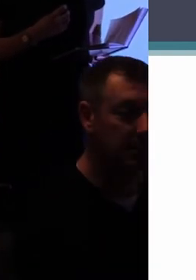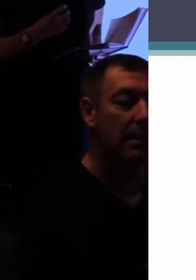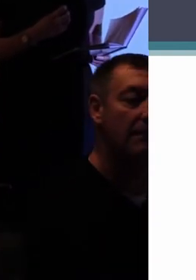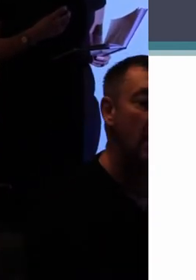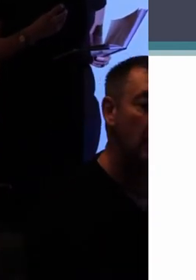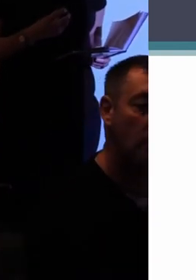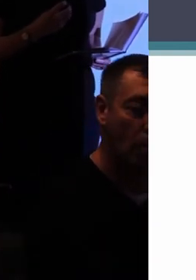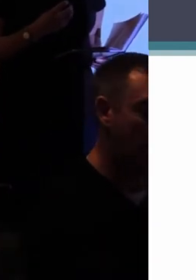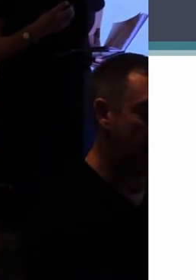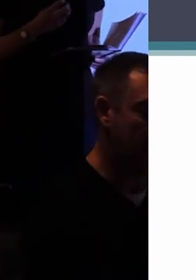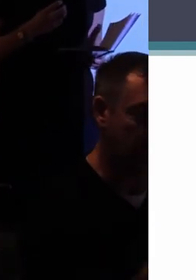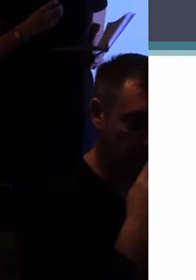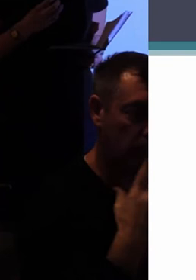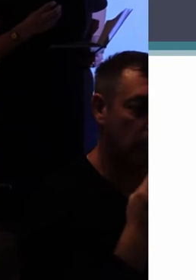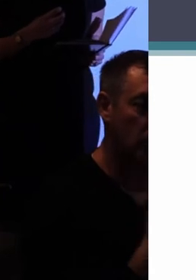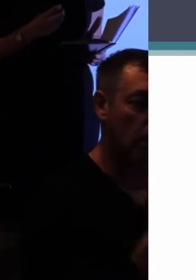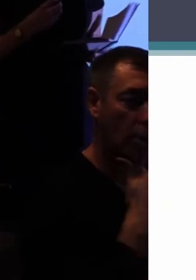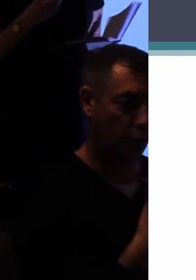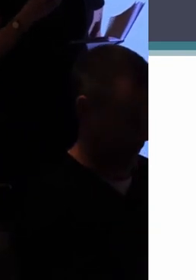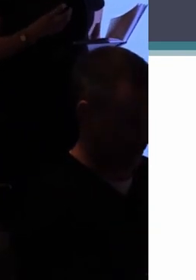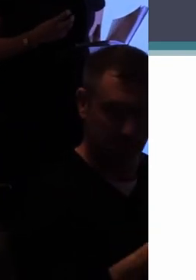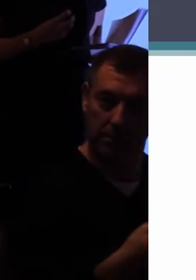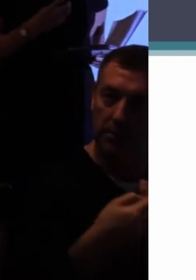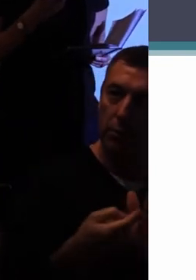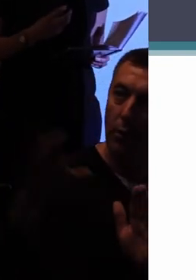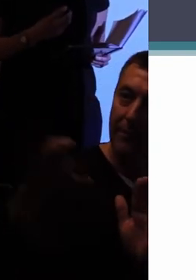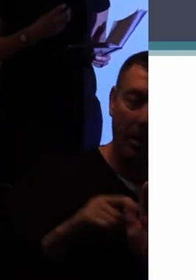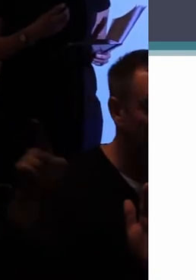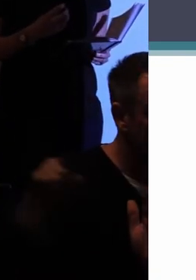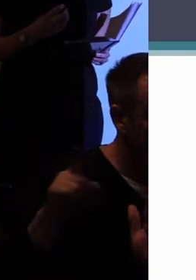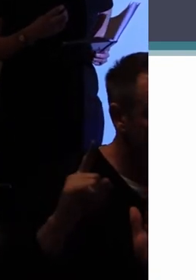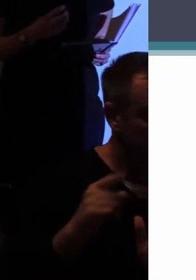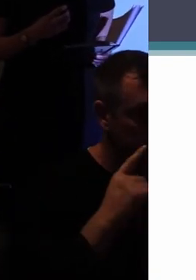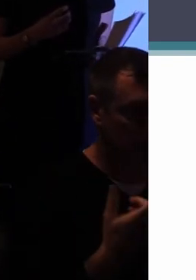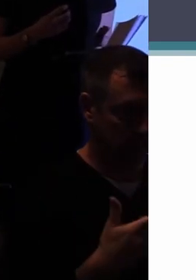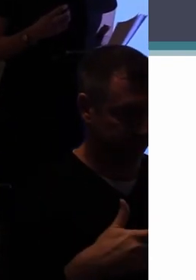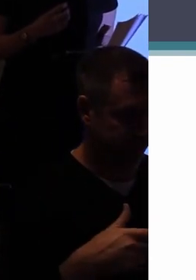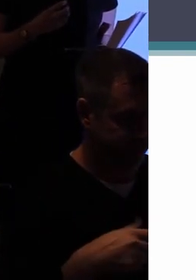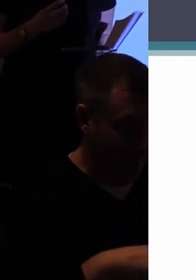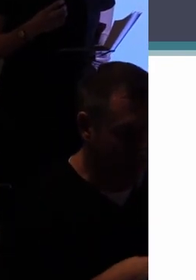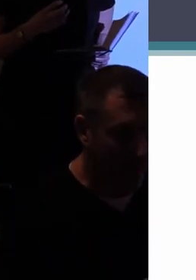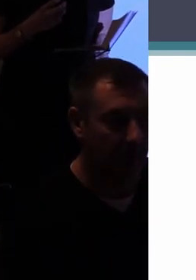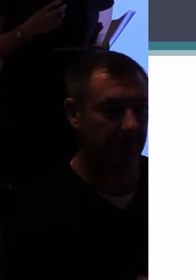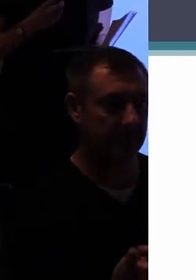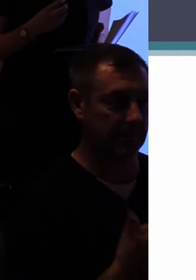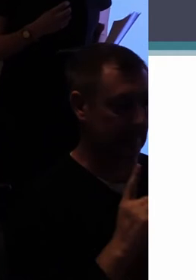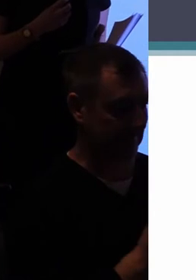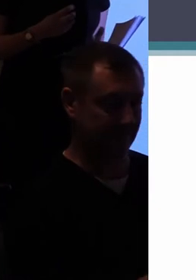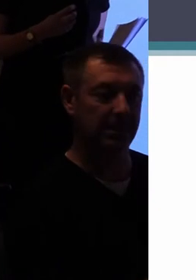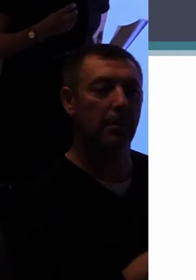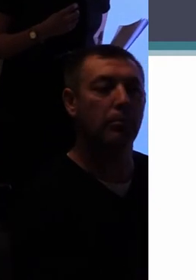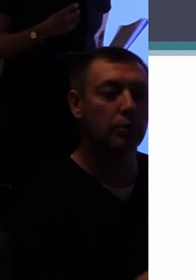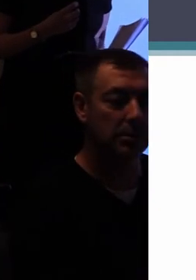use? And then how can we communicate them to funders, into planning, into designation processes, et cetera? So I will